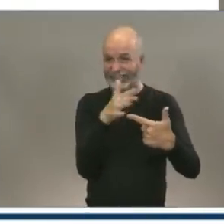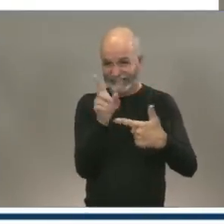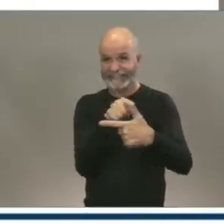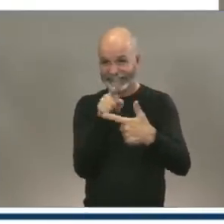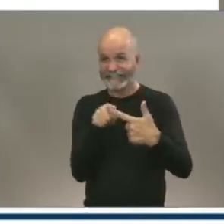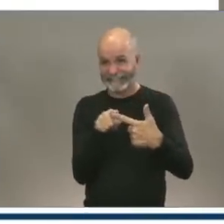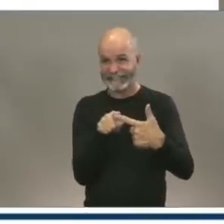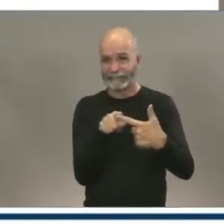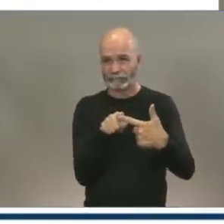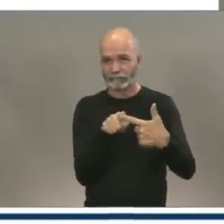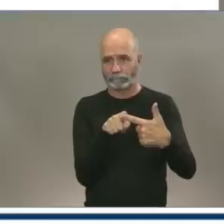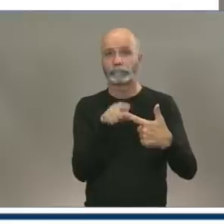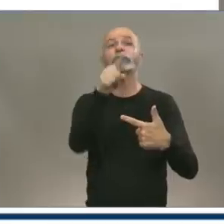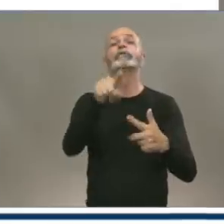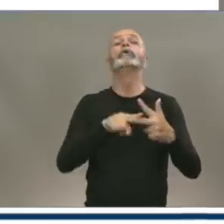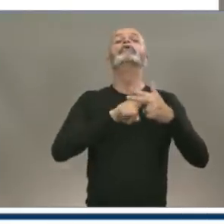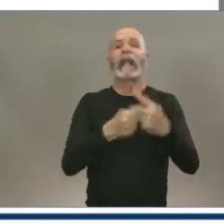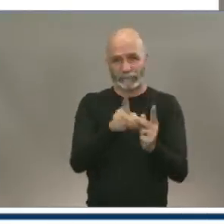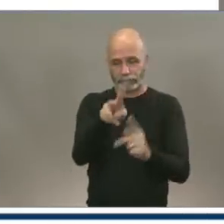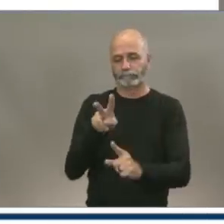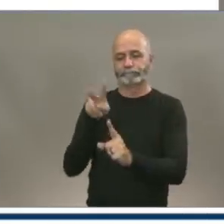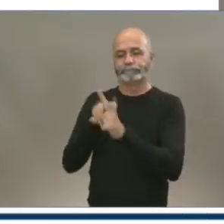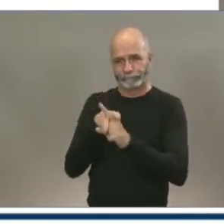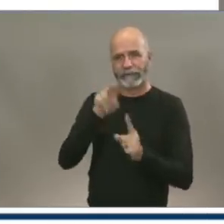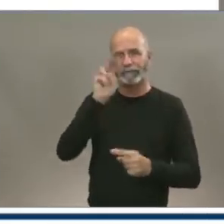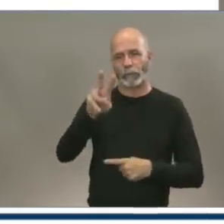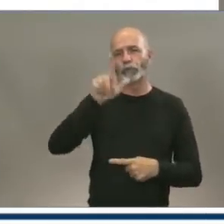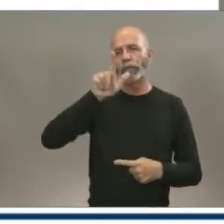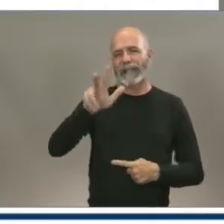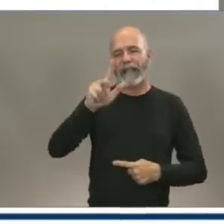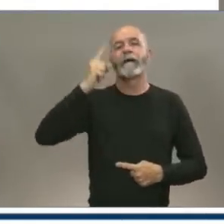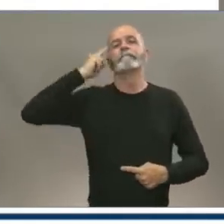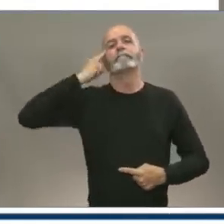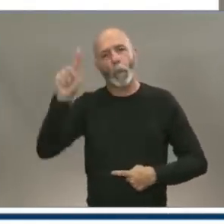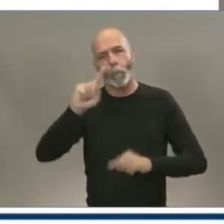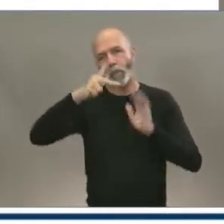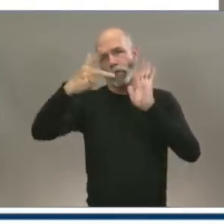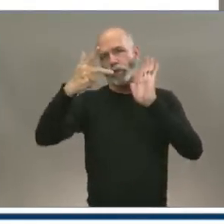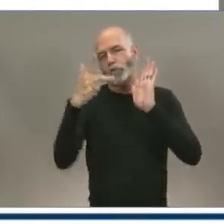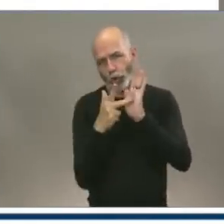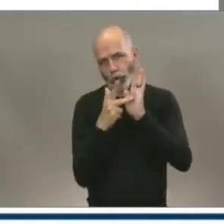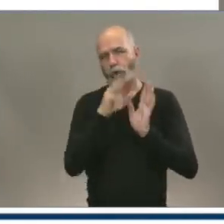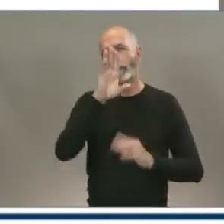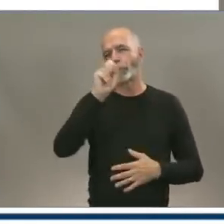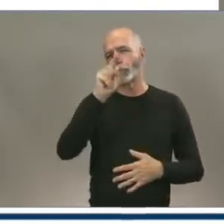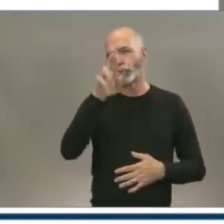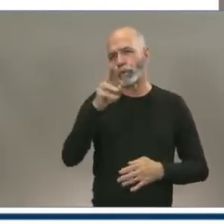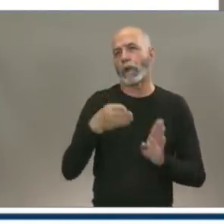November 23rd, you will be eligible for a booster dose, and you can schedule that online or by phone.